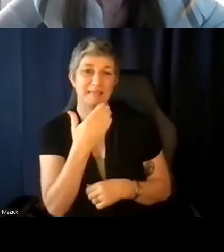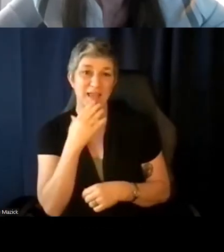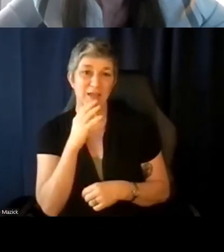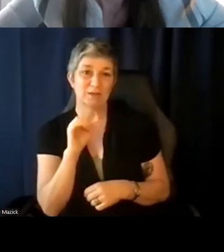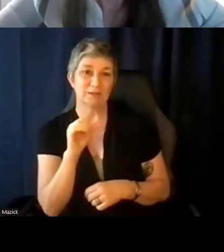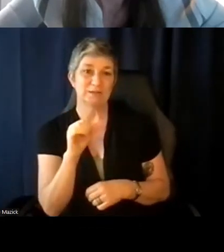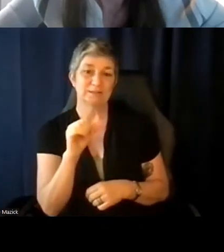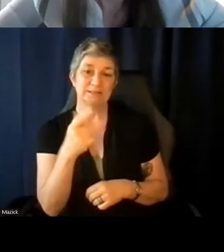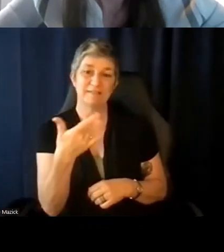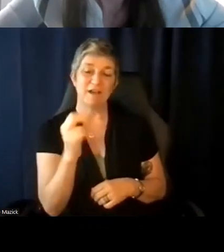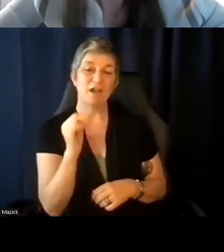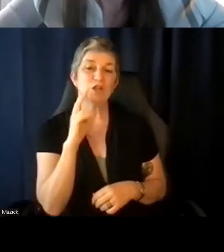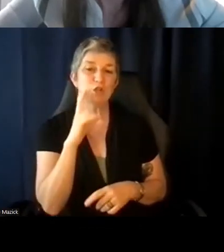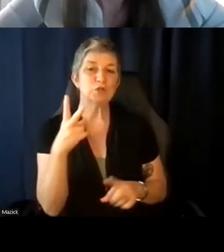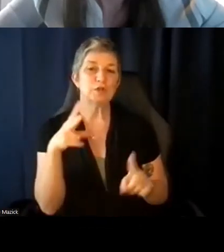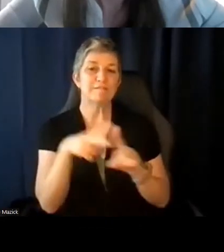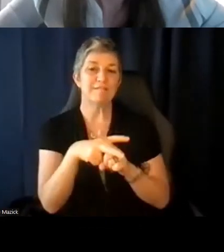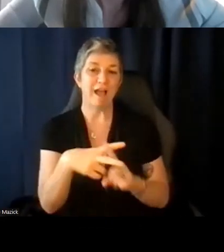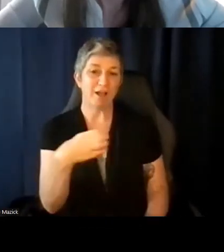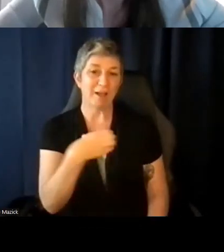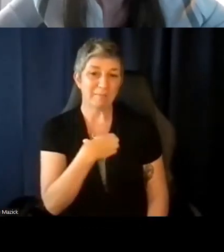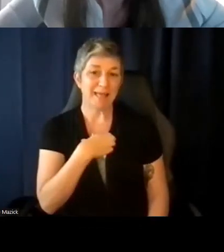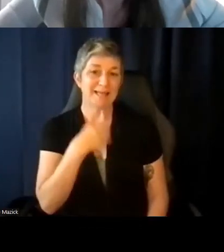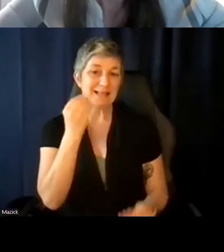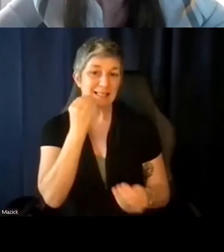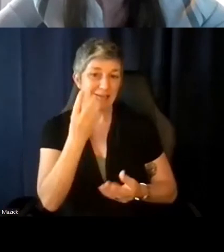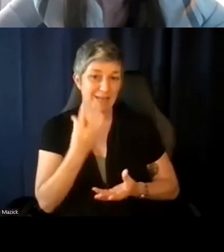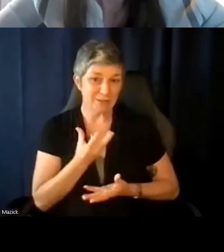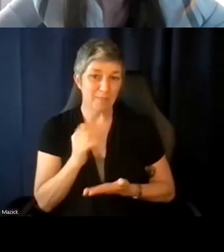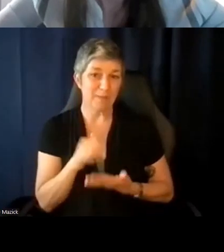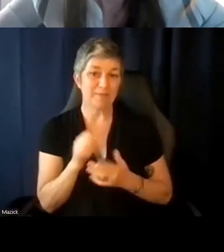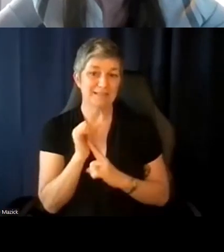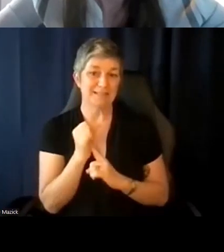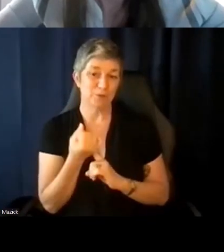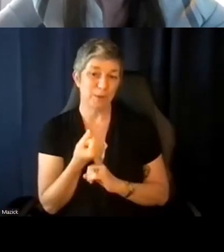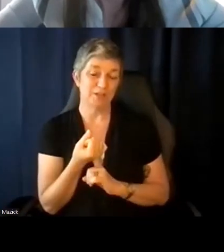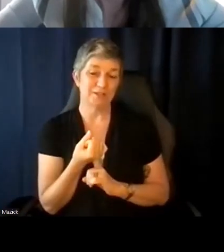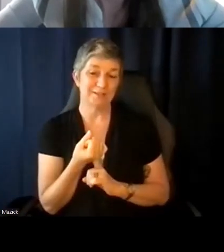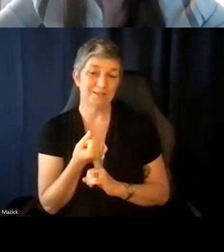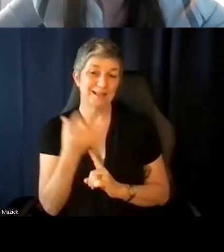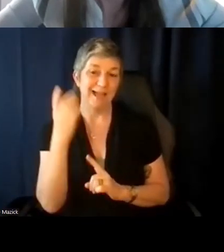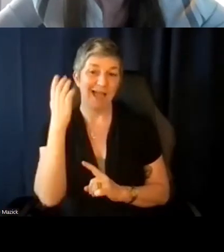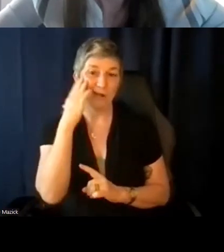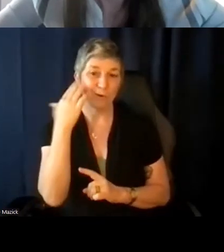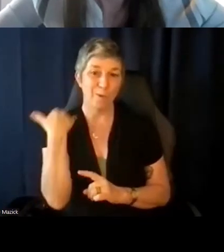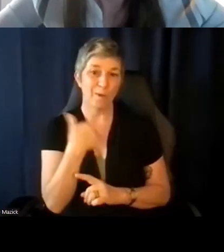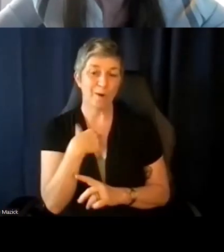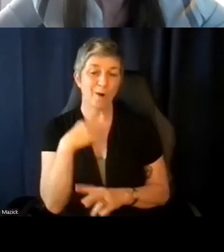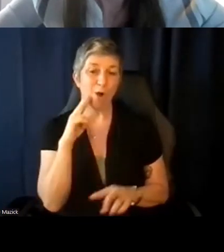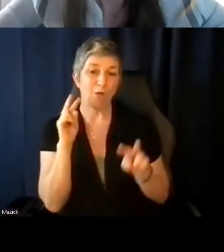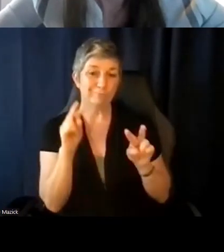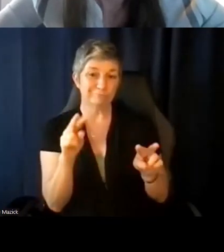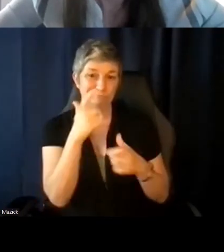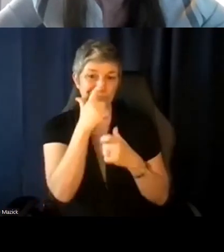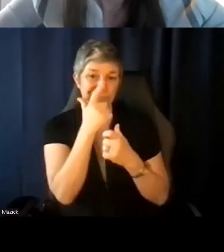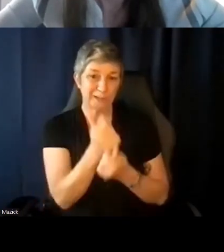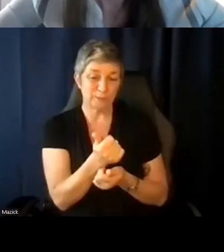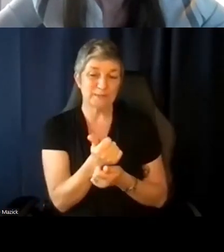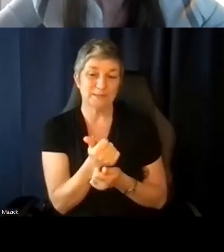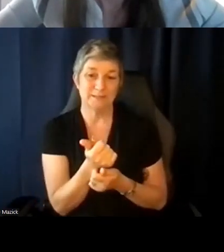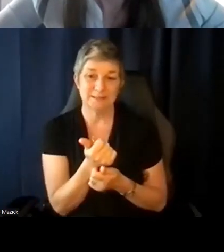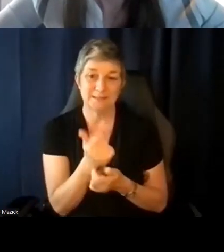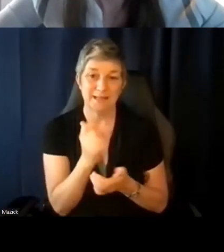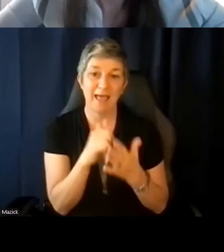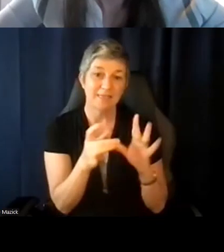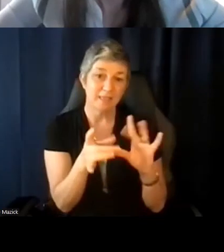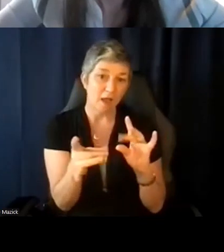file complaints. You should let us know about these situations. I know that we were all looking with interest at the comments